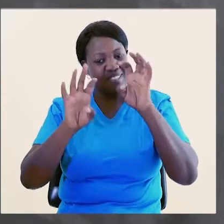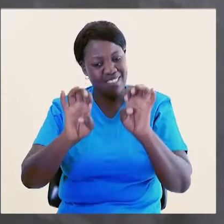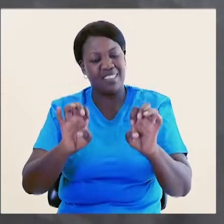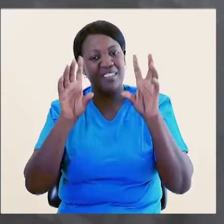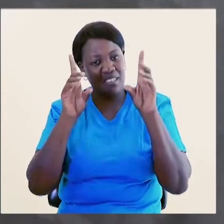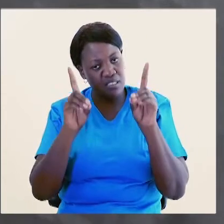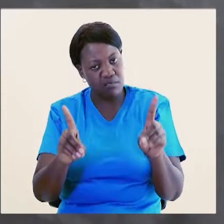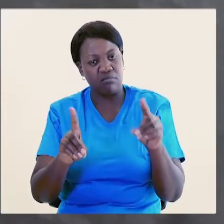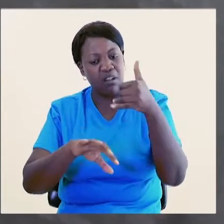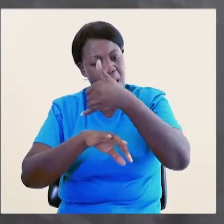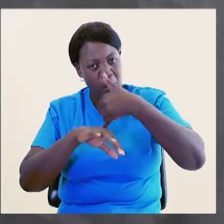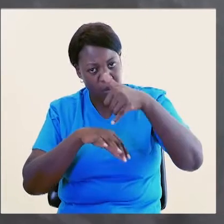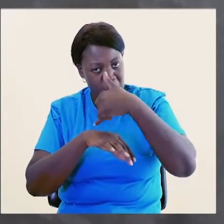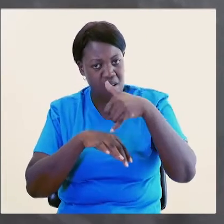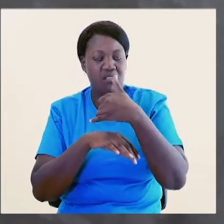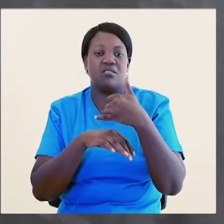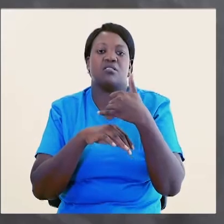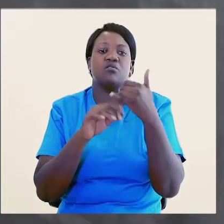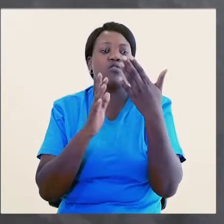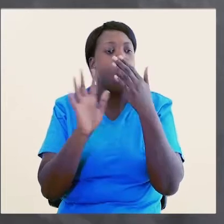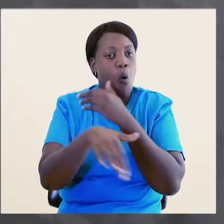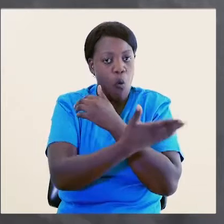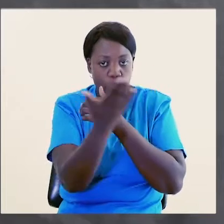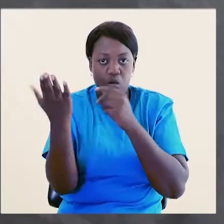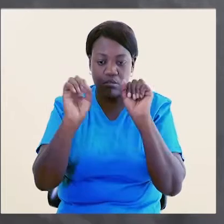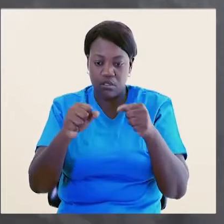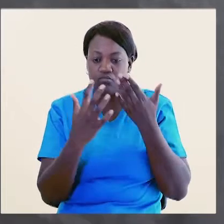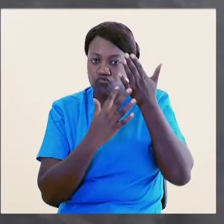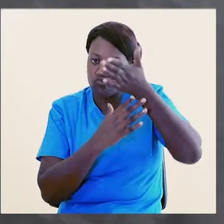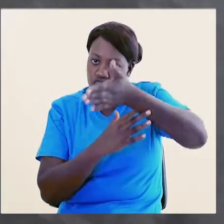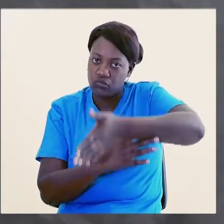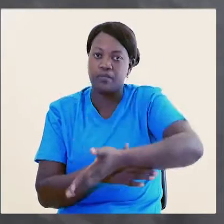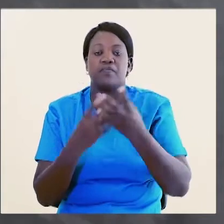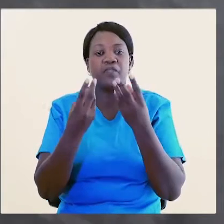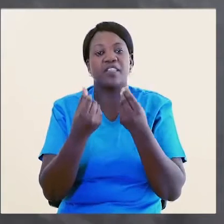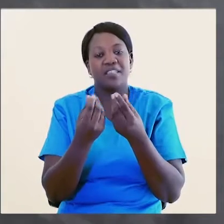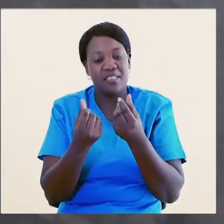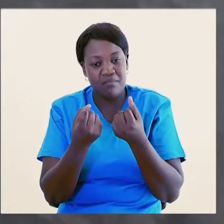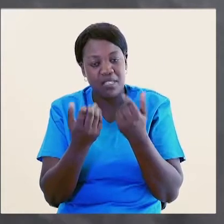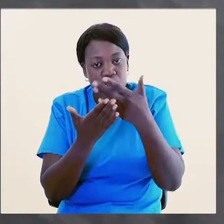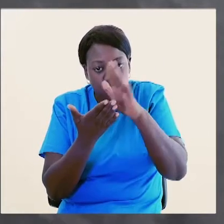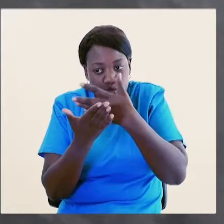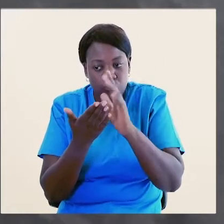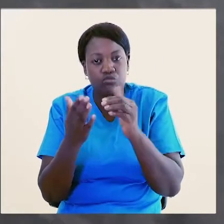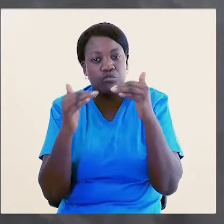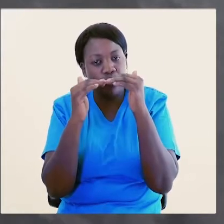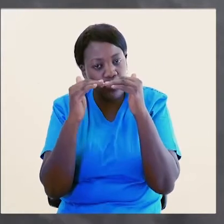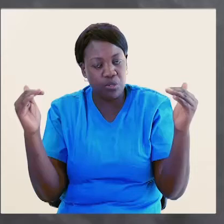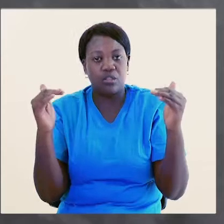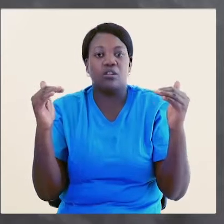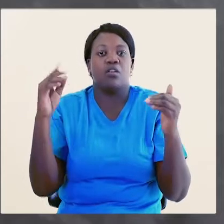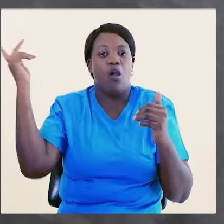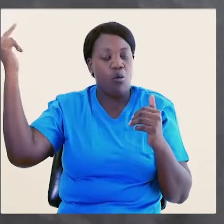educational institutions, which are open to all. The wealth of a country is shared out equally.